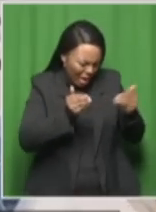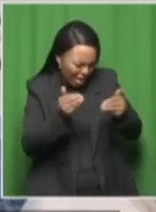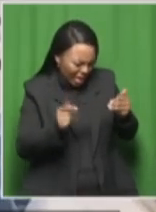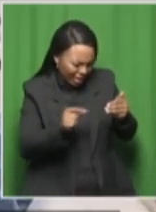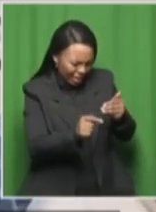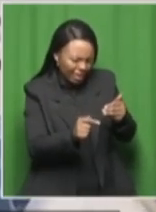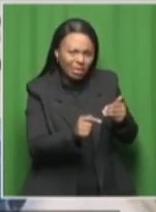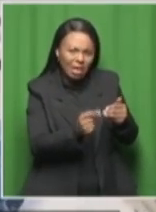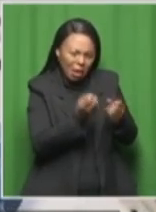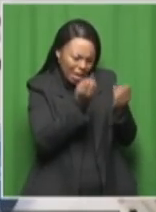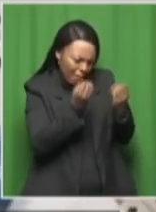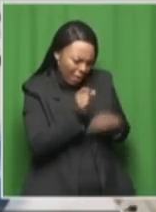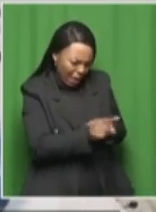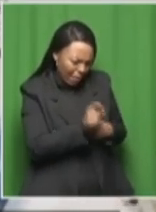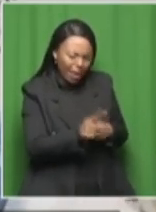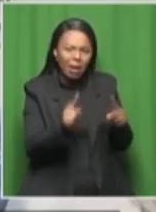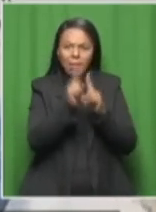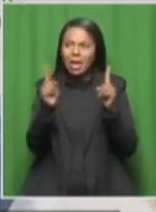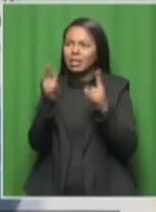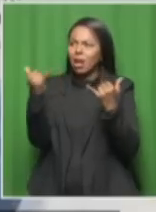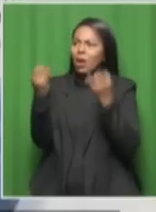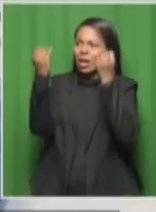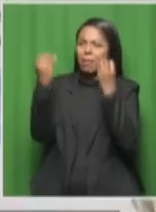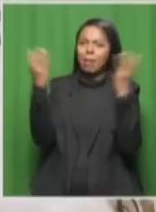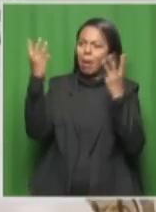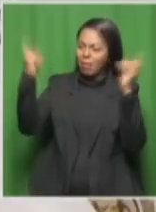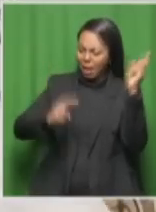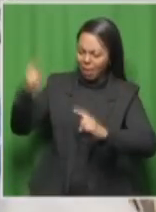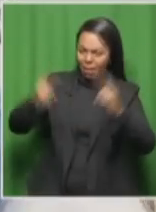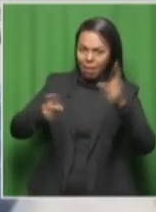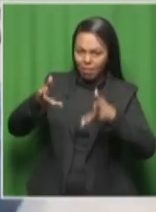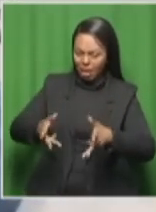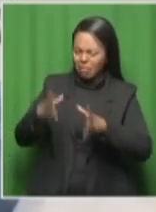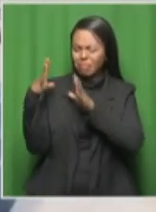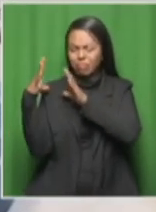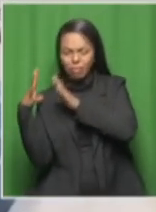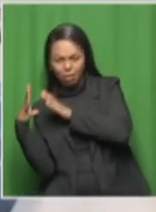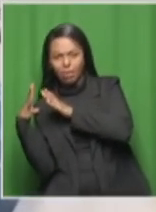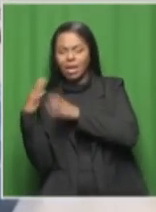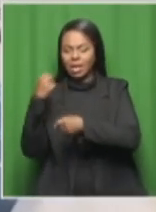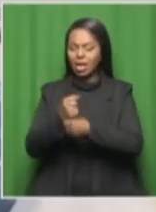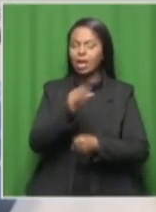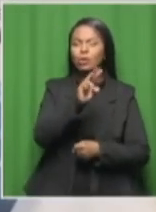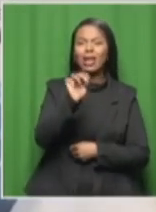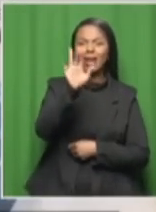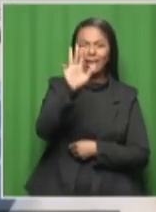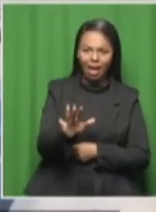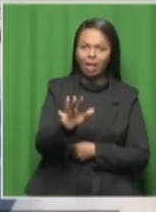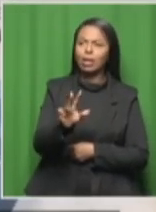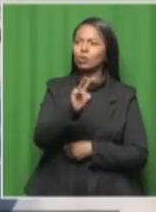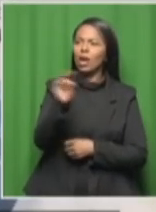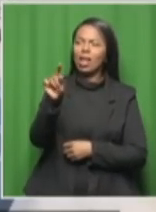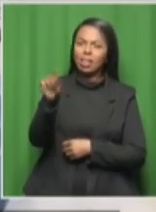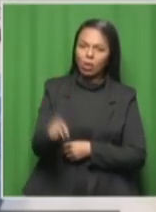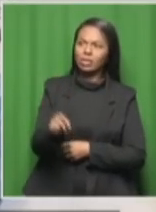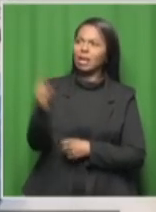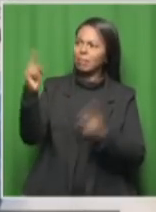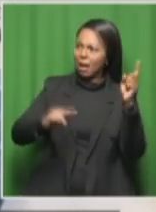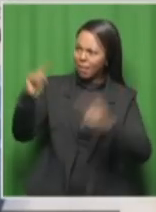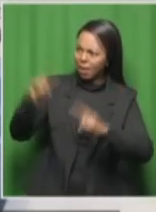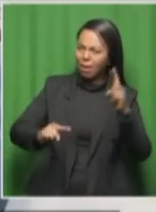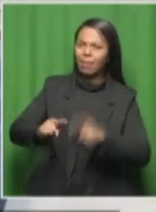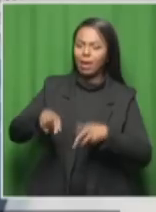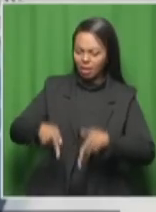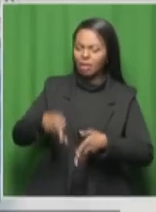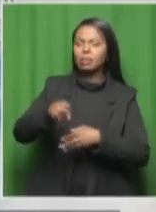with this shock and being overwhelmed, in 2009, more than 200,000 again arrived, and